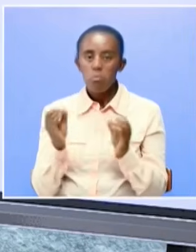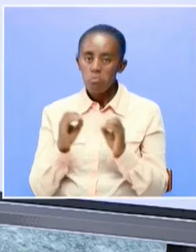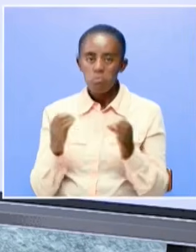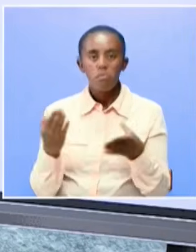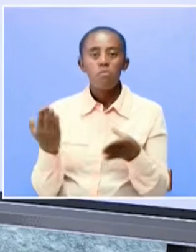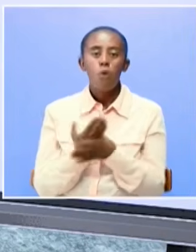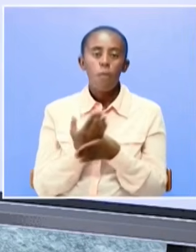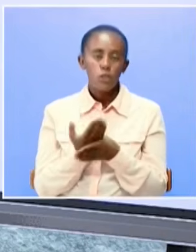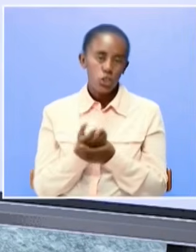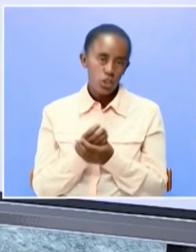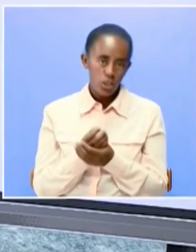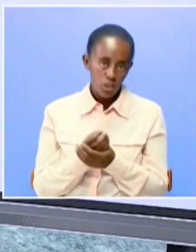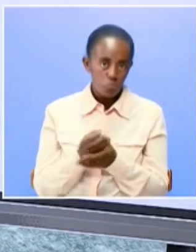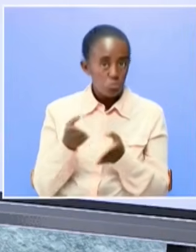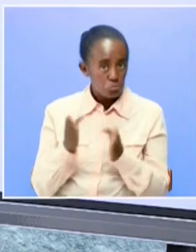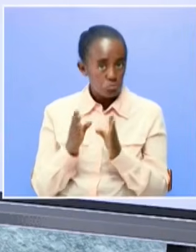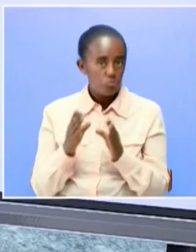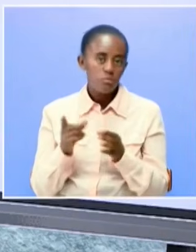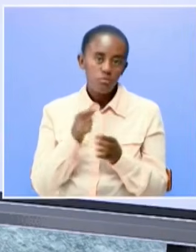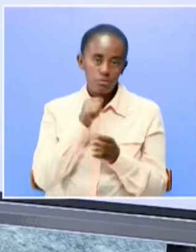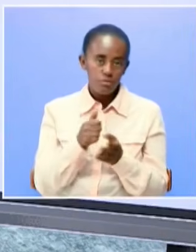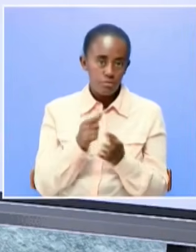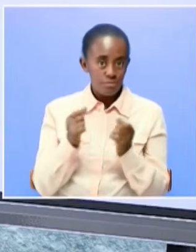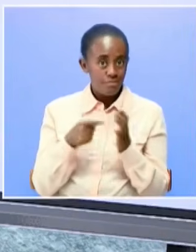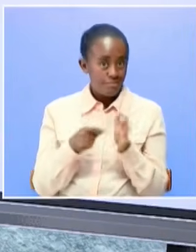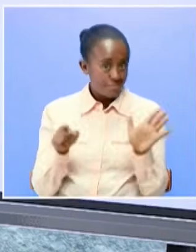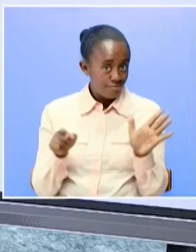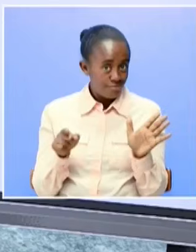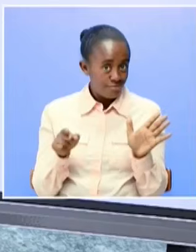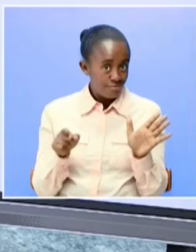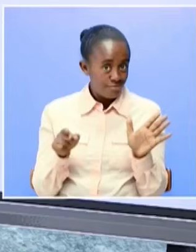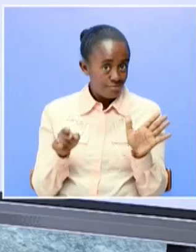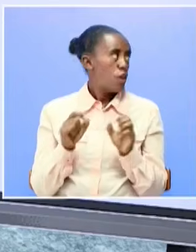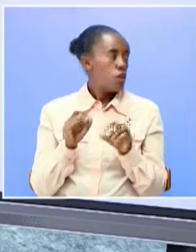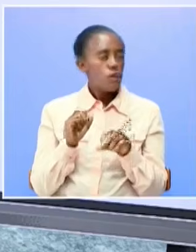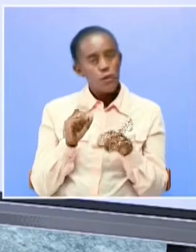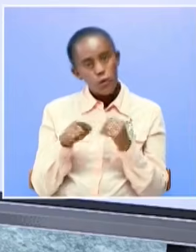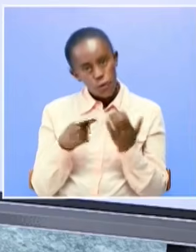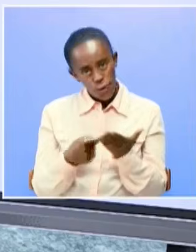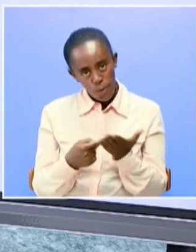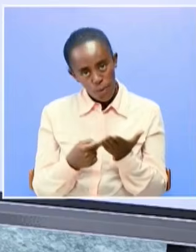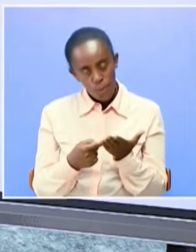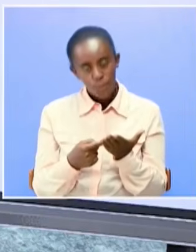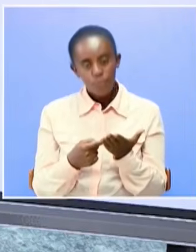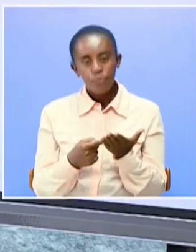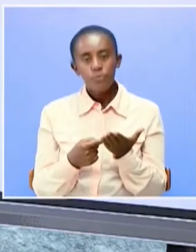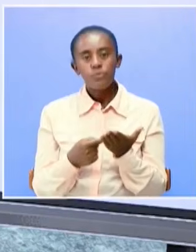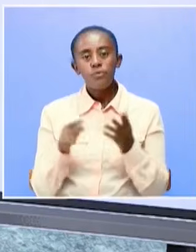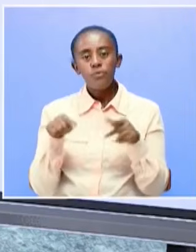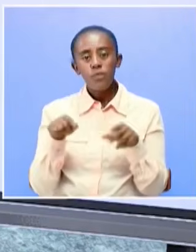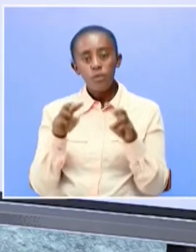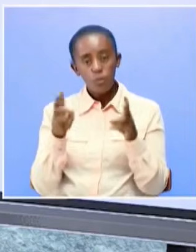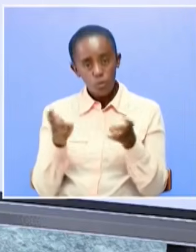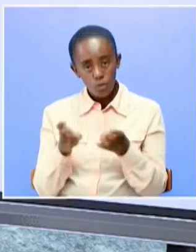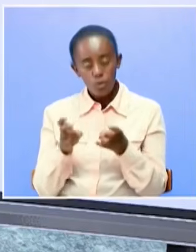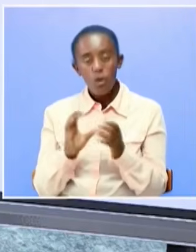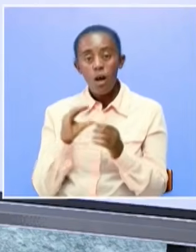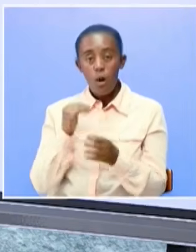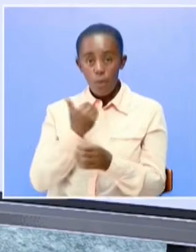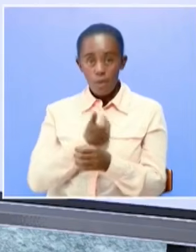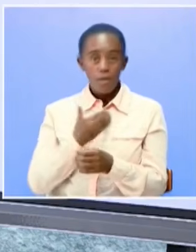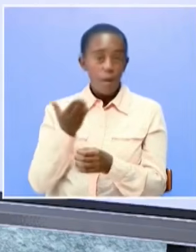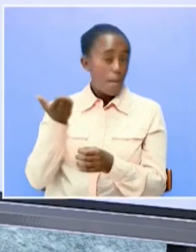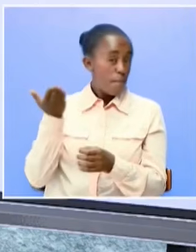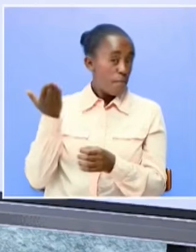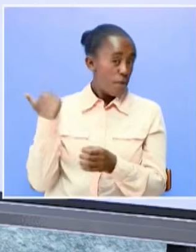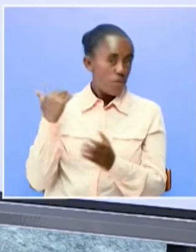do. Is it clear? Good. So, the topic of our previous